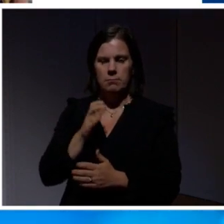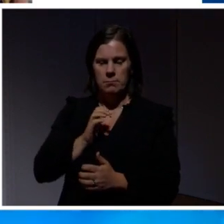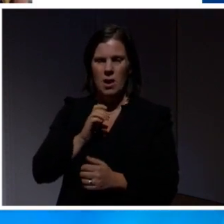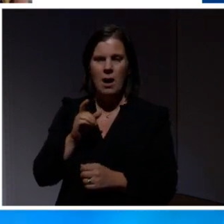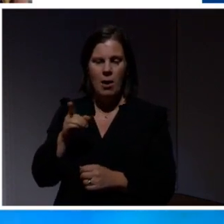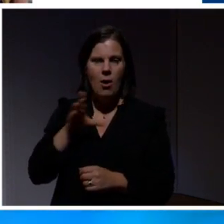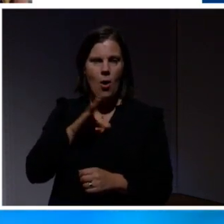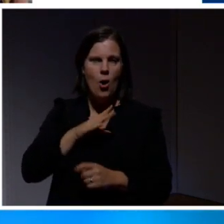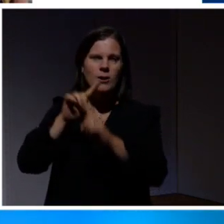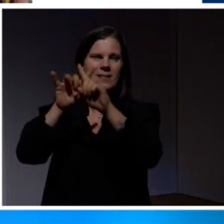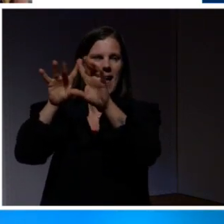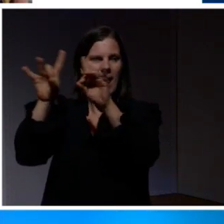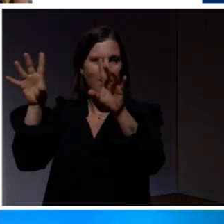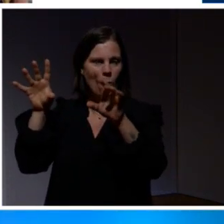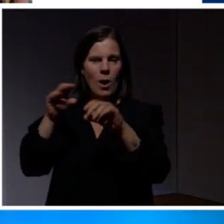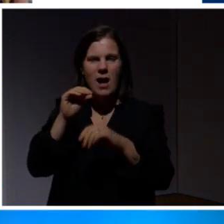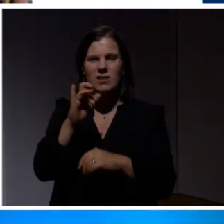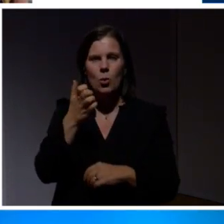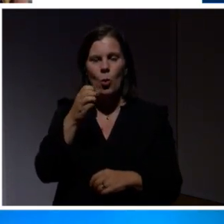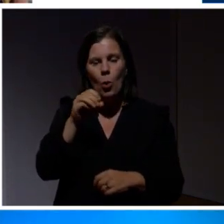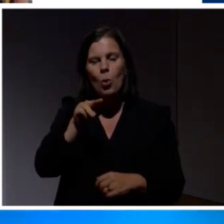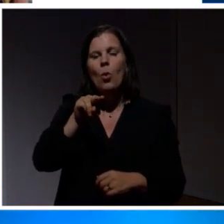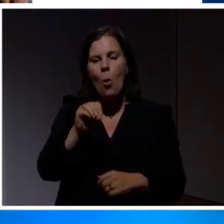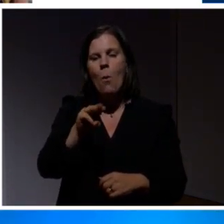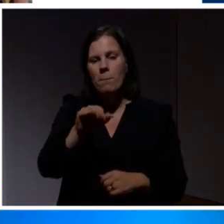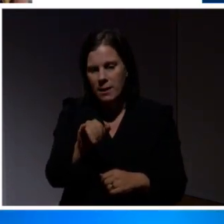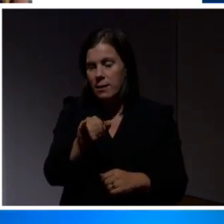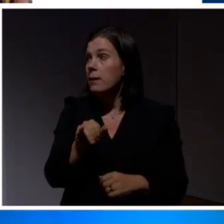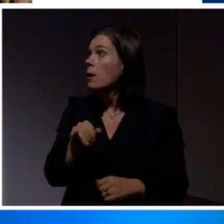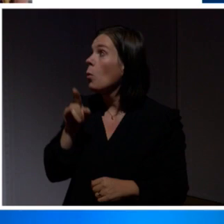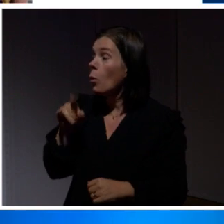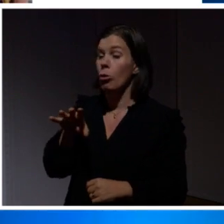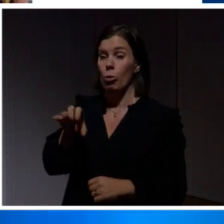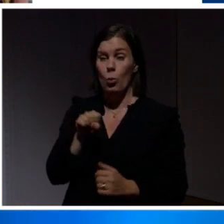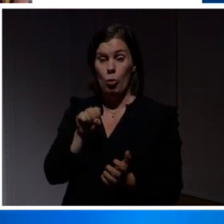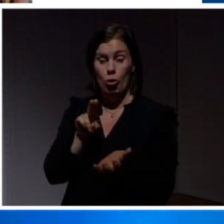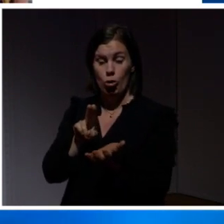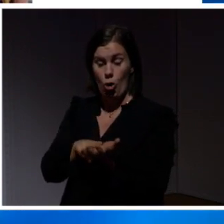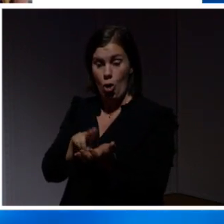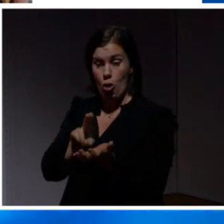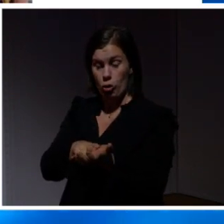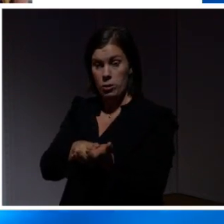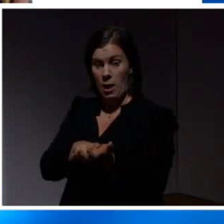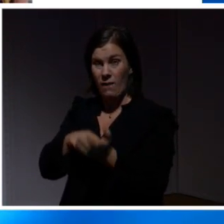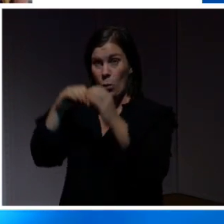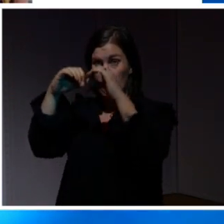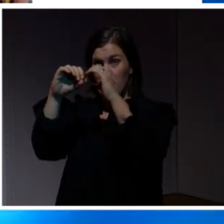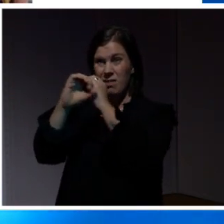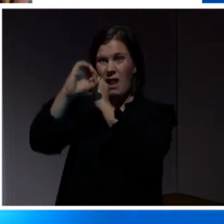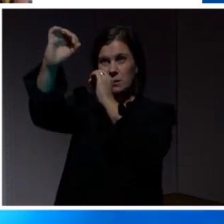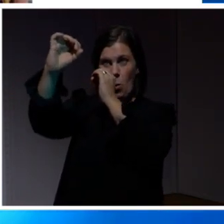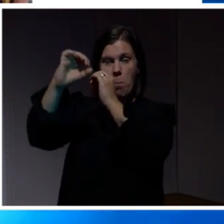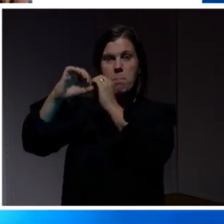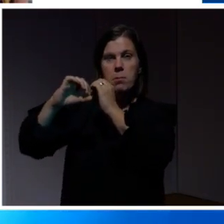astronomy. So she has another discipline that's her main discipline. And she took the data from the Kepler Space Telescope, and she